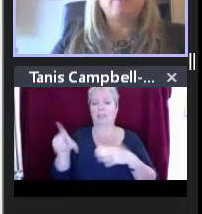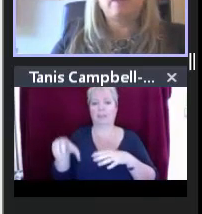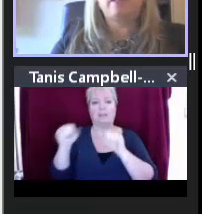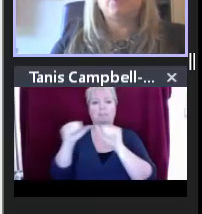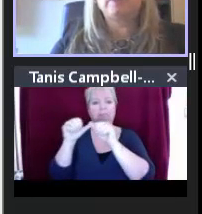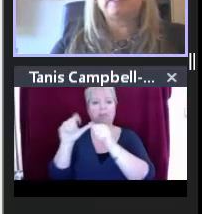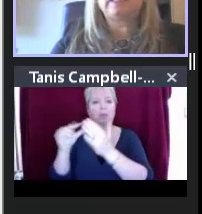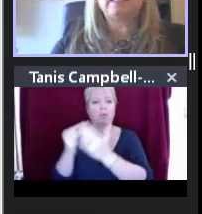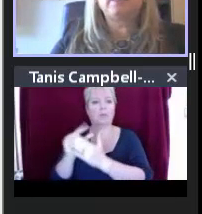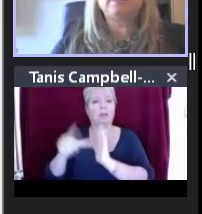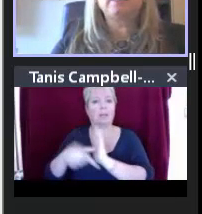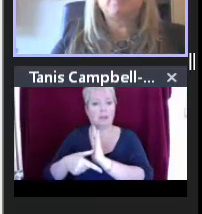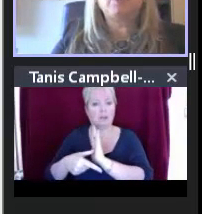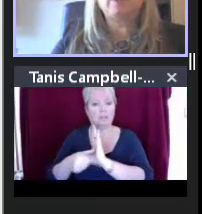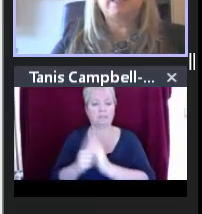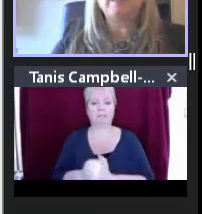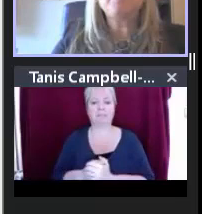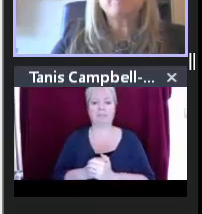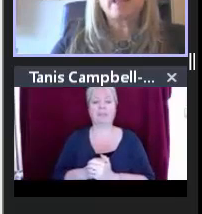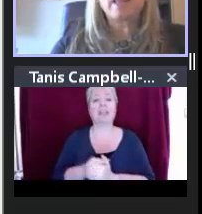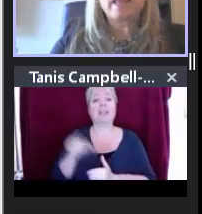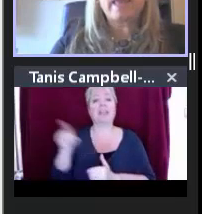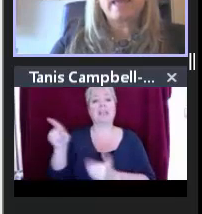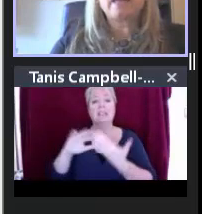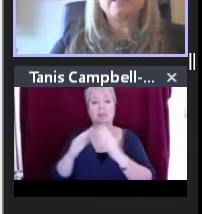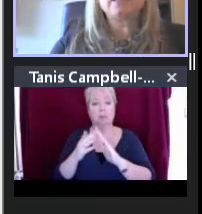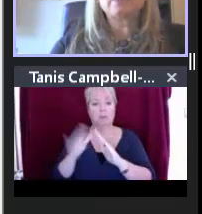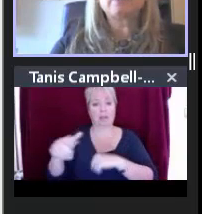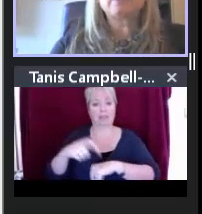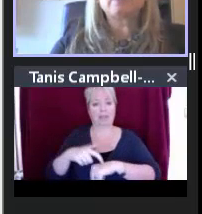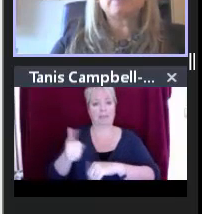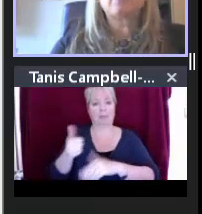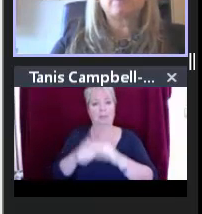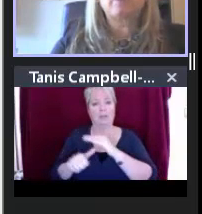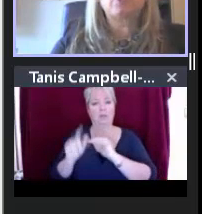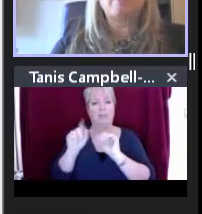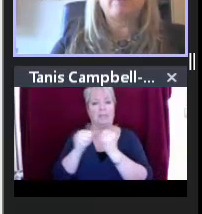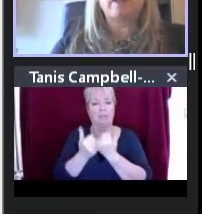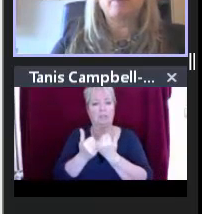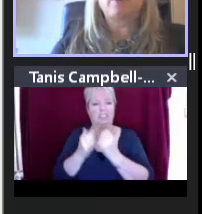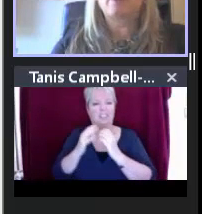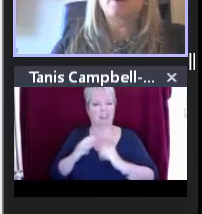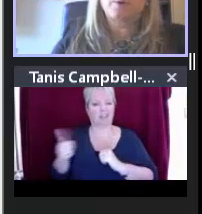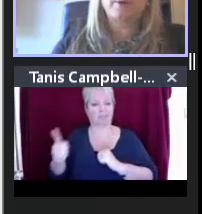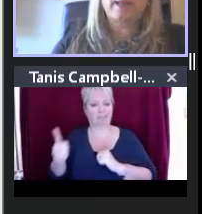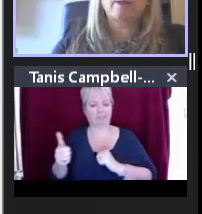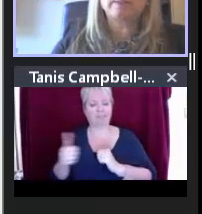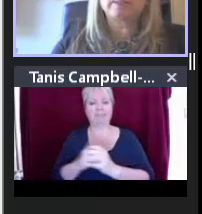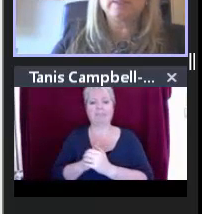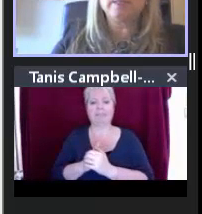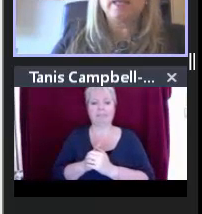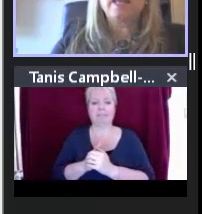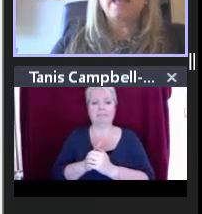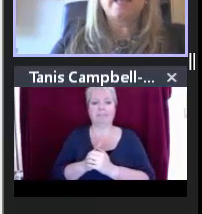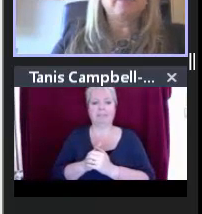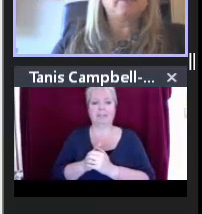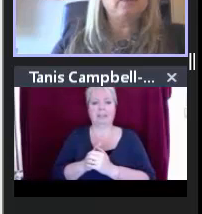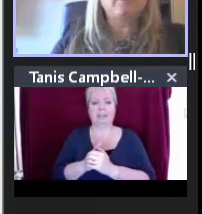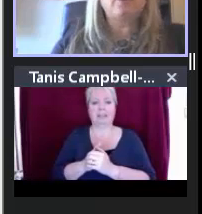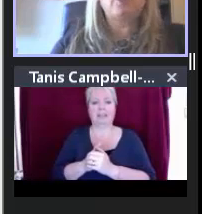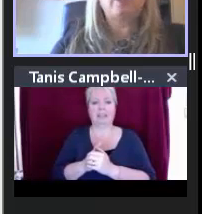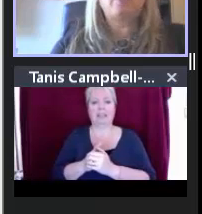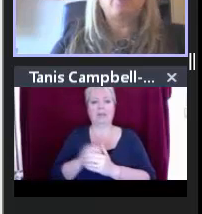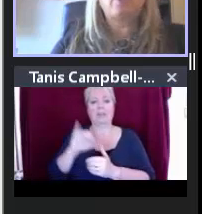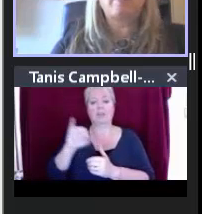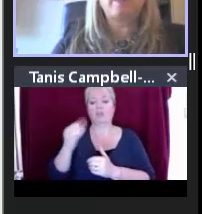was working with an agency in his community, and so a job developer or a career counselor. And as